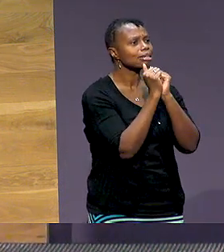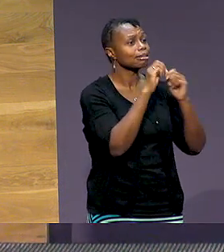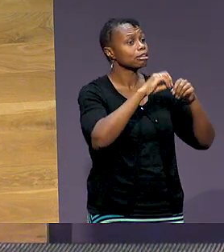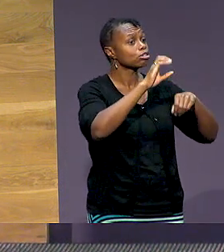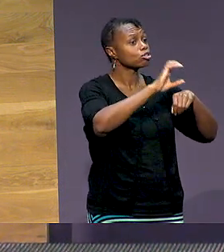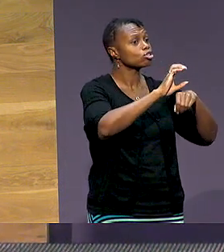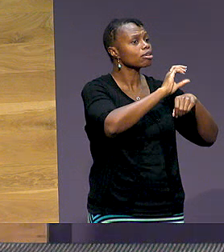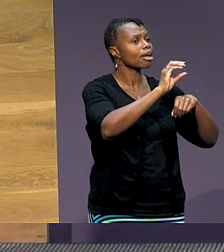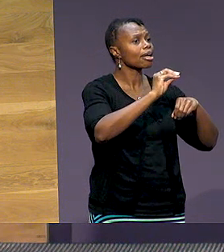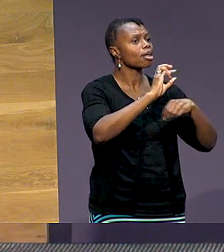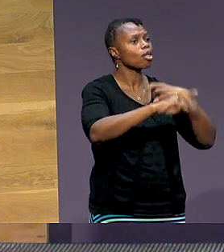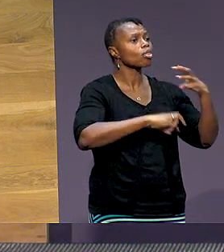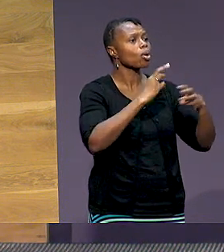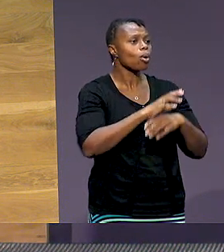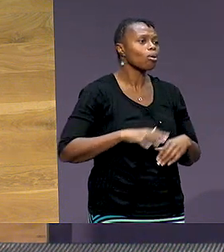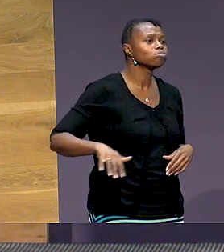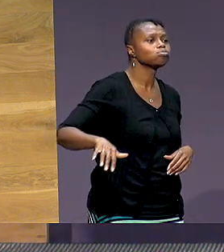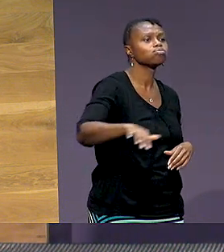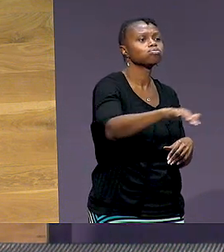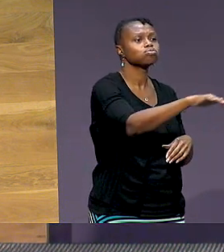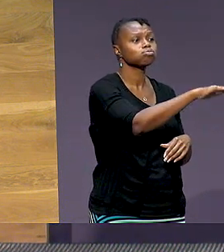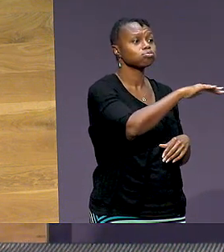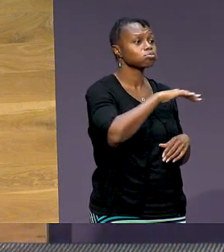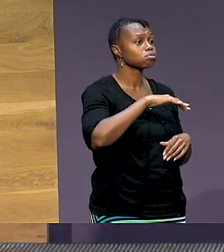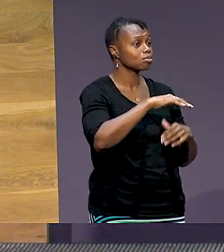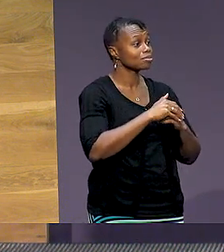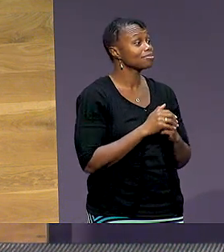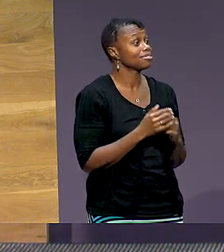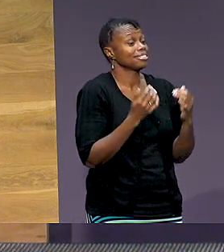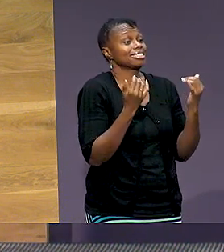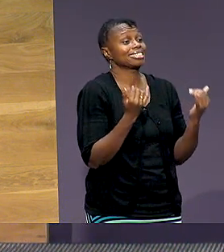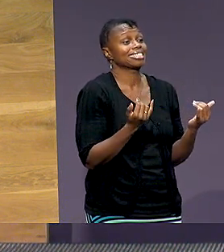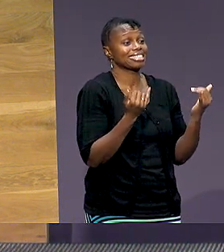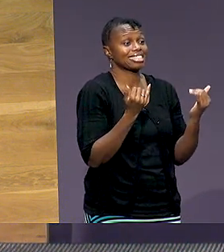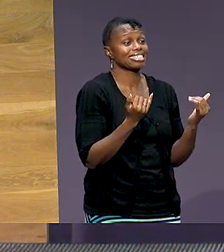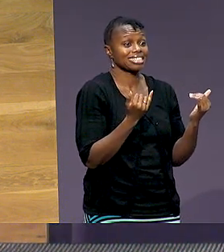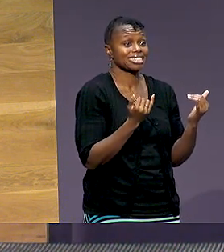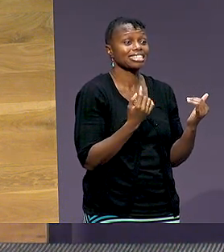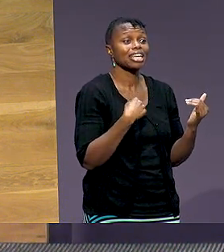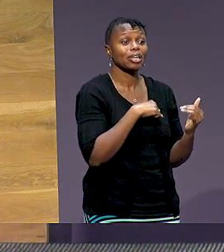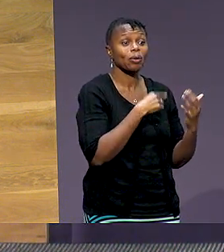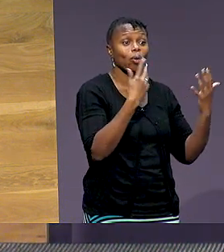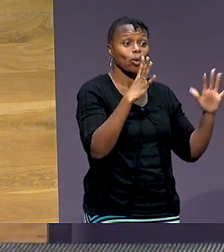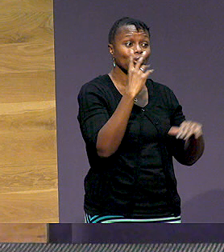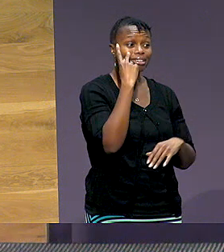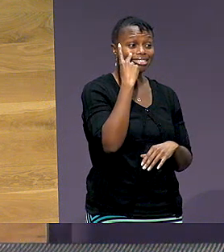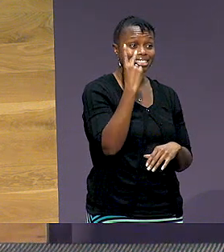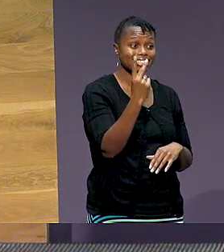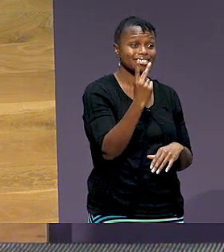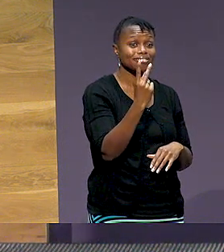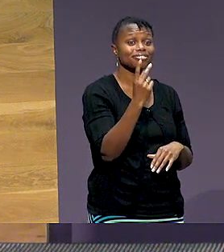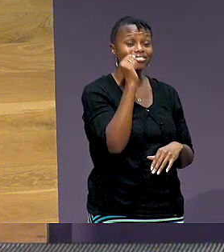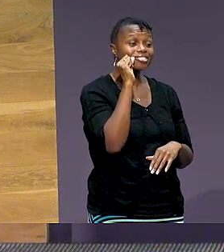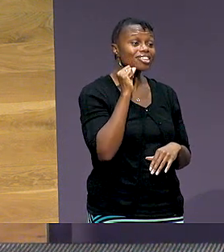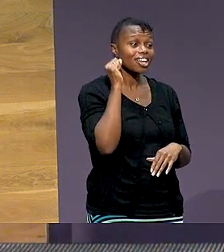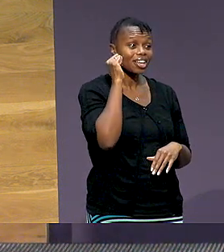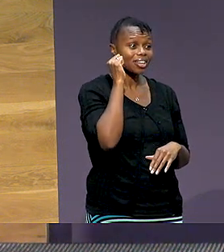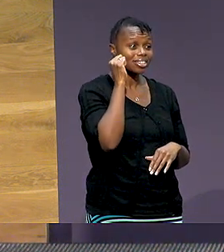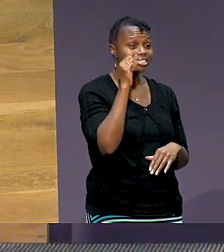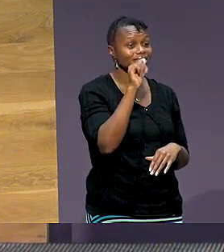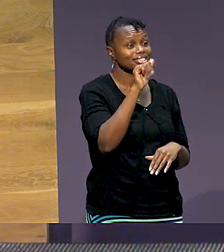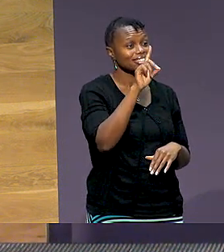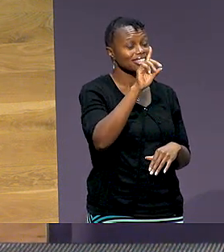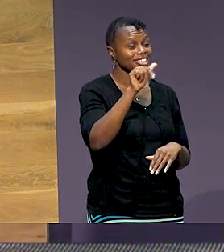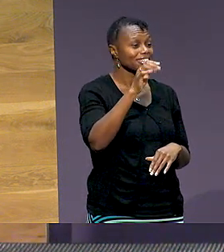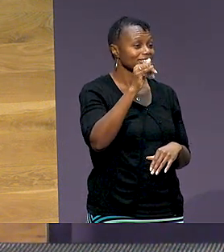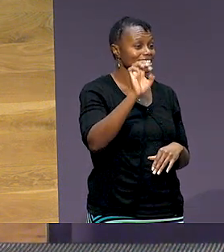world. We are joined especially today, who you already see, Ayoka,